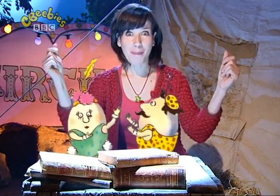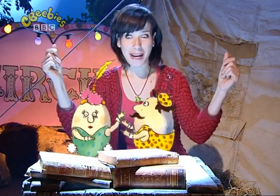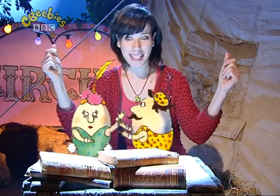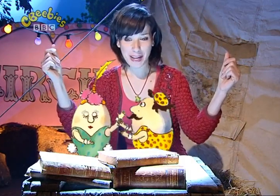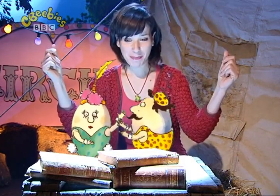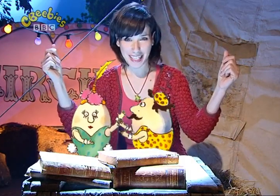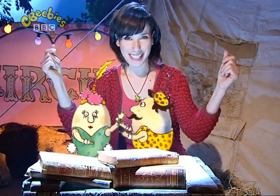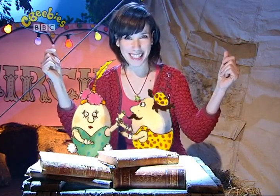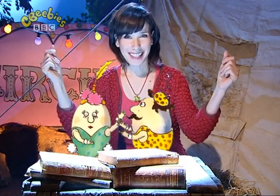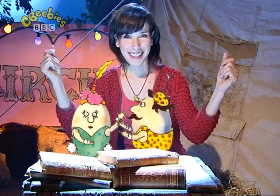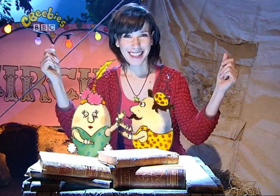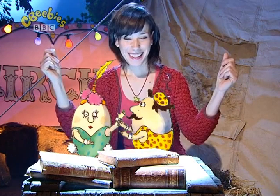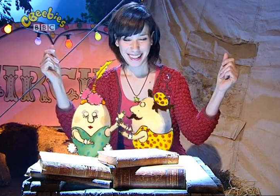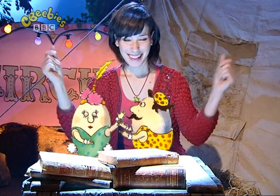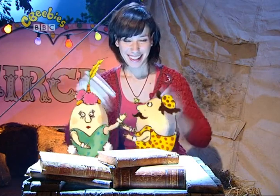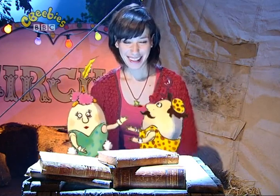the Tumbling Dumpties.